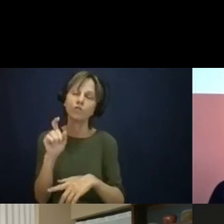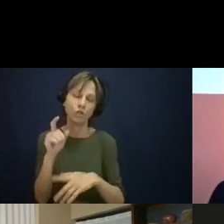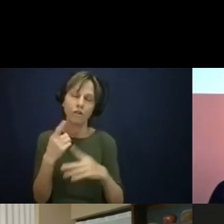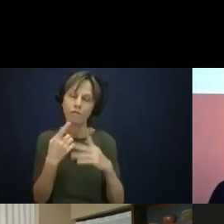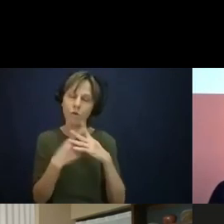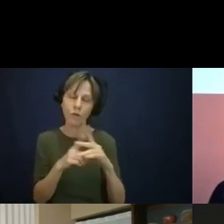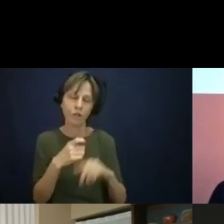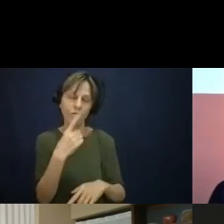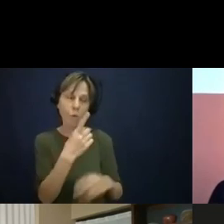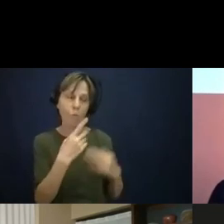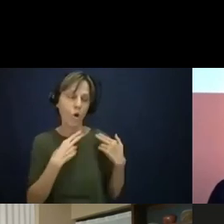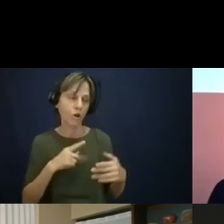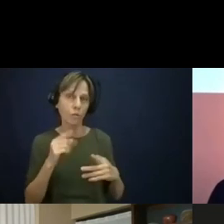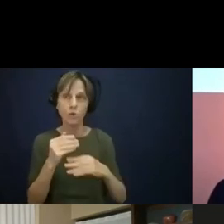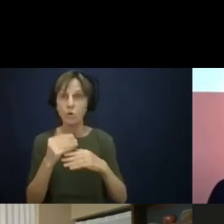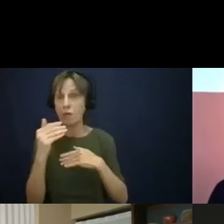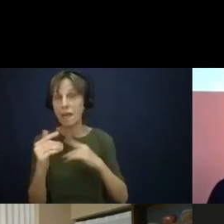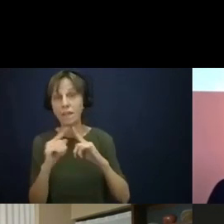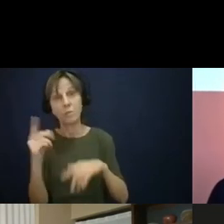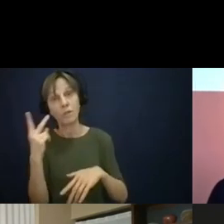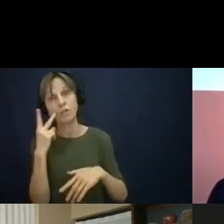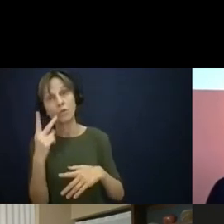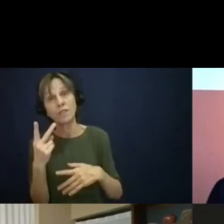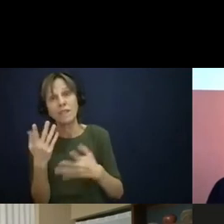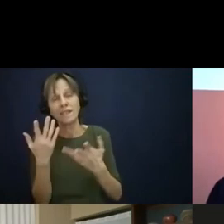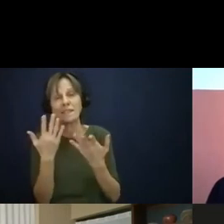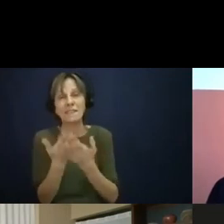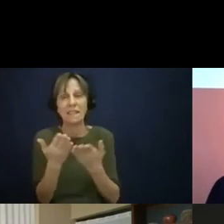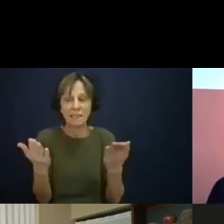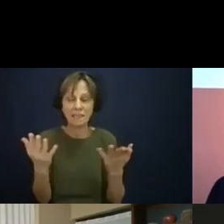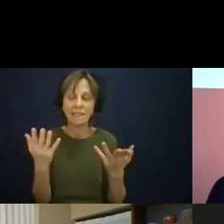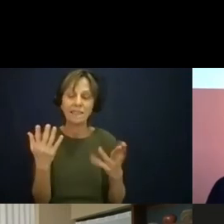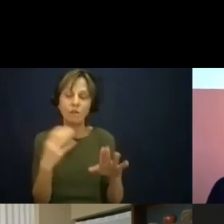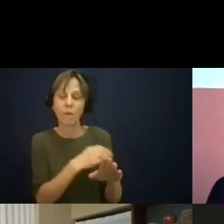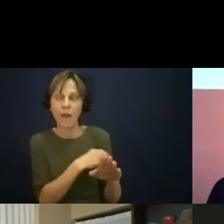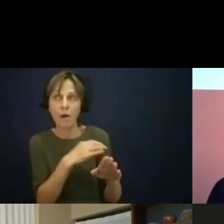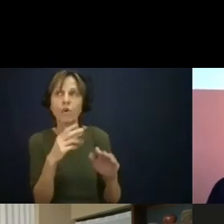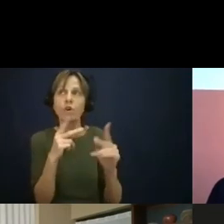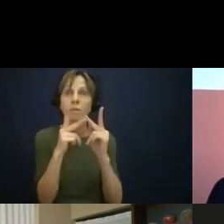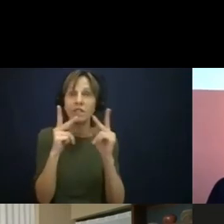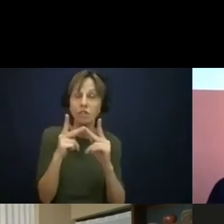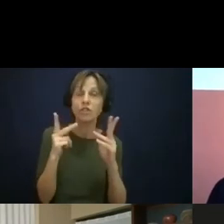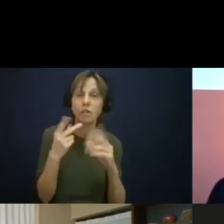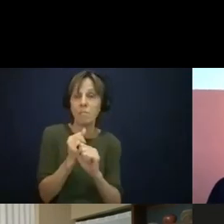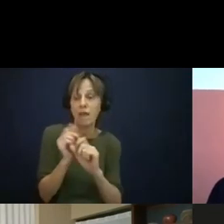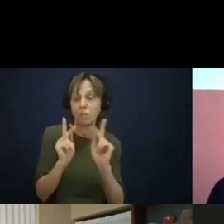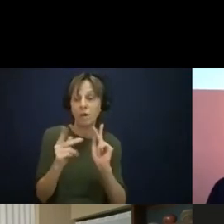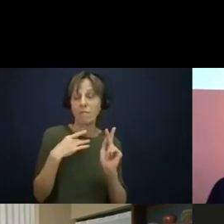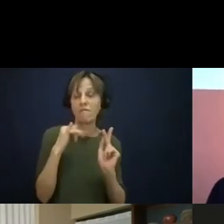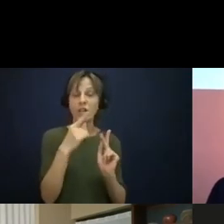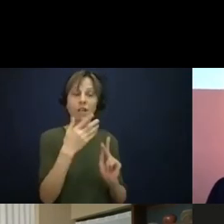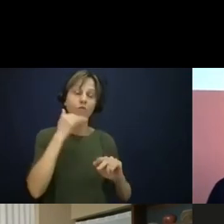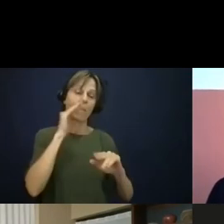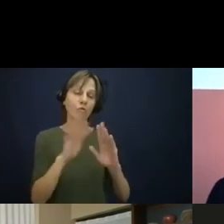one human to the next. But we see, you know, material things and power and positions make people feel like they're better than other